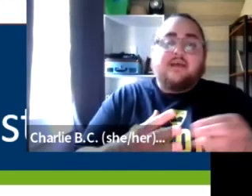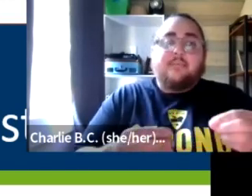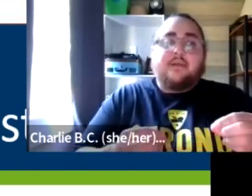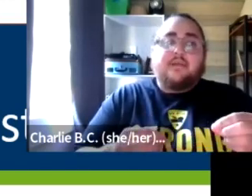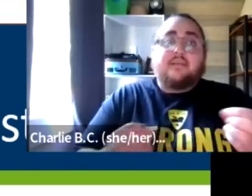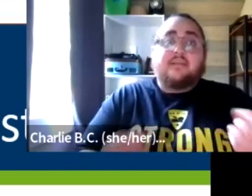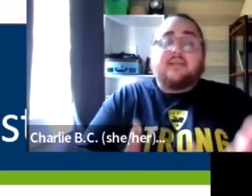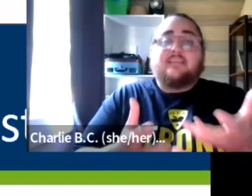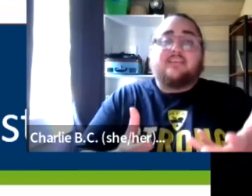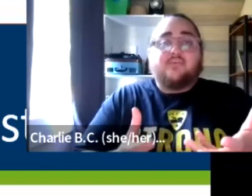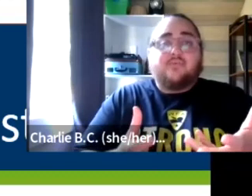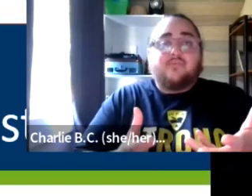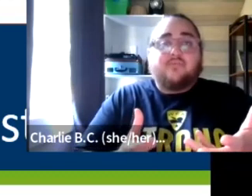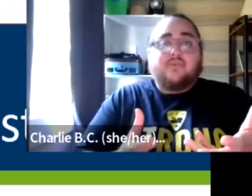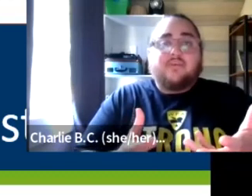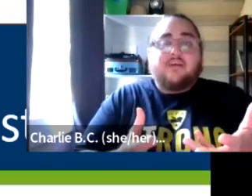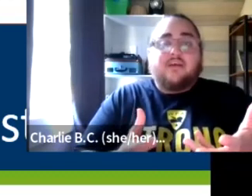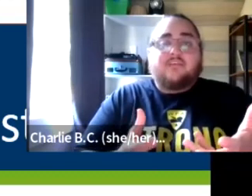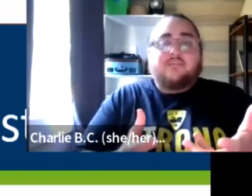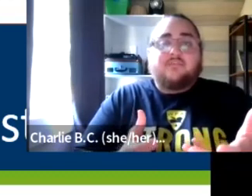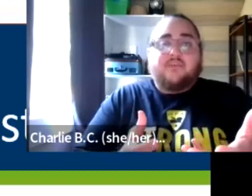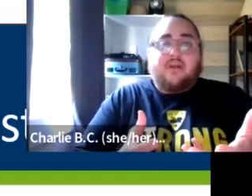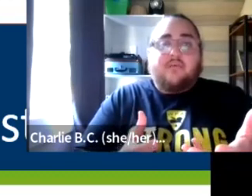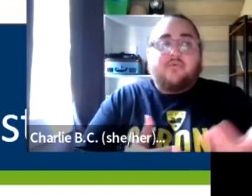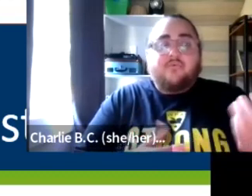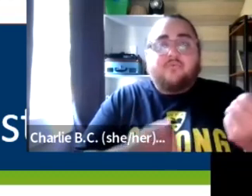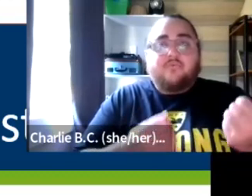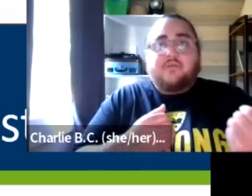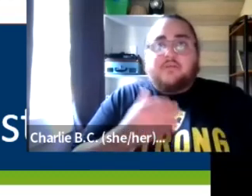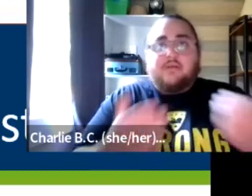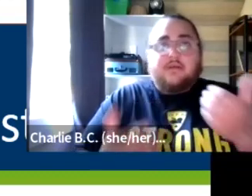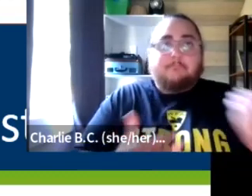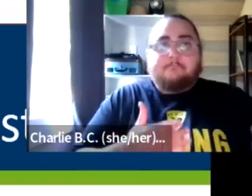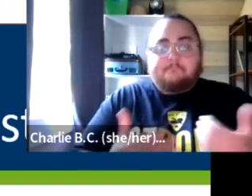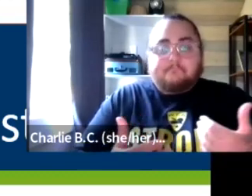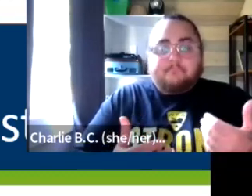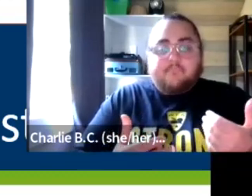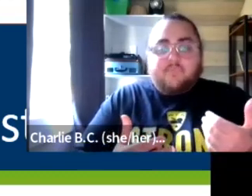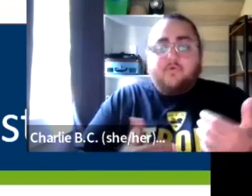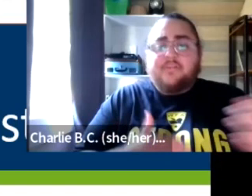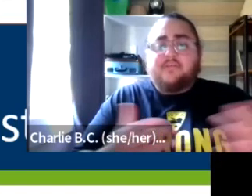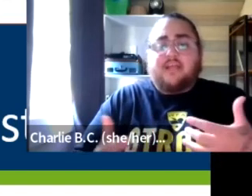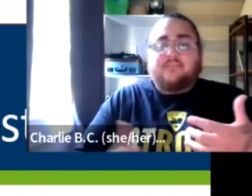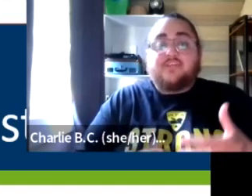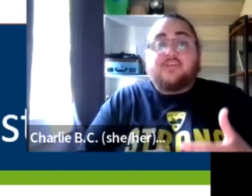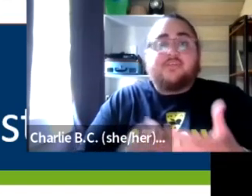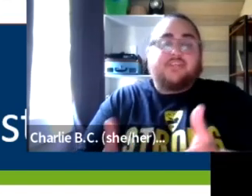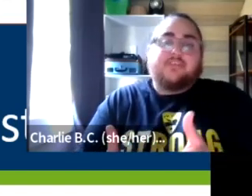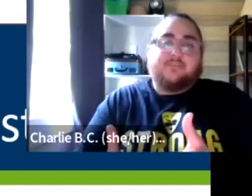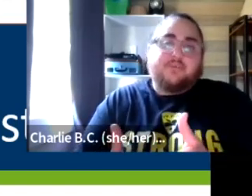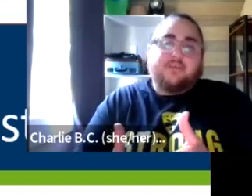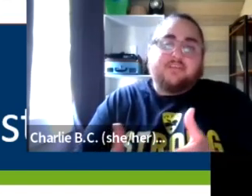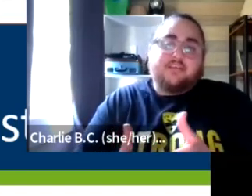that might enlighten the youth to figure out who in their lives